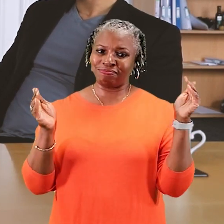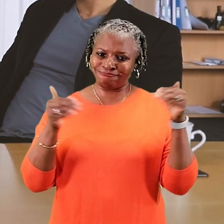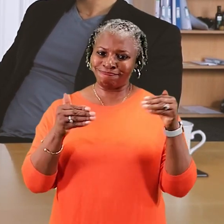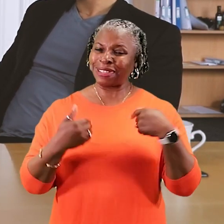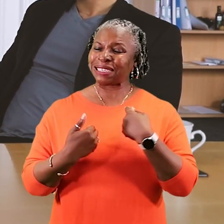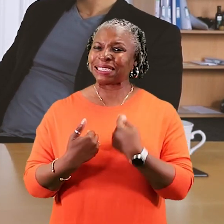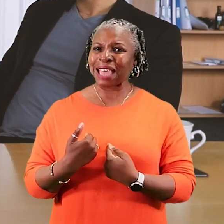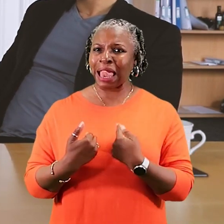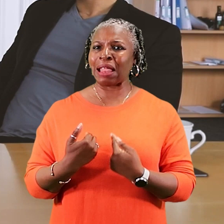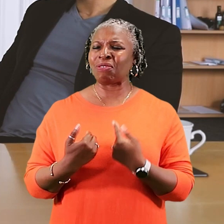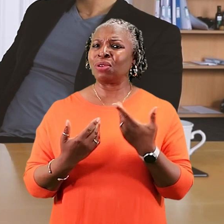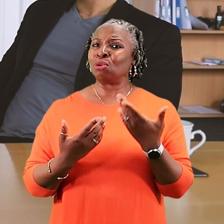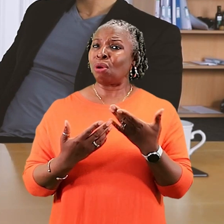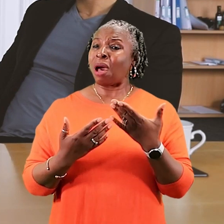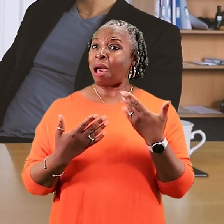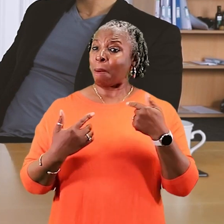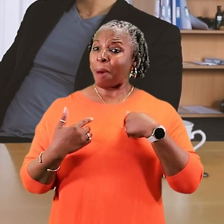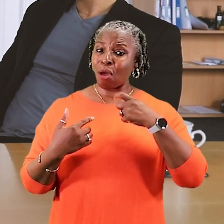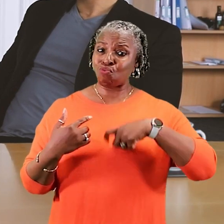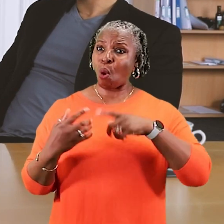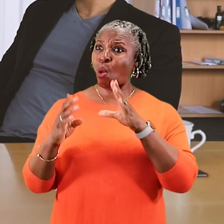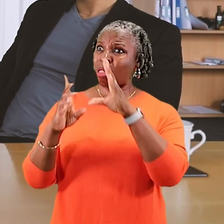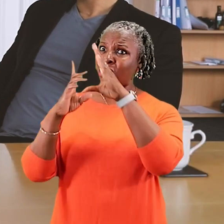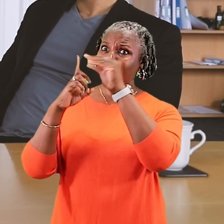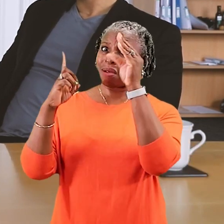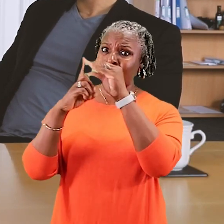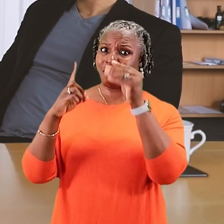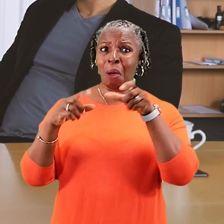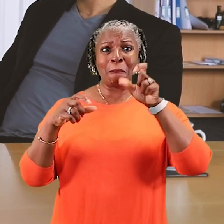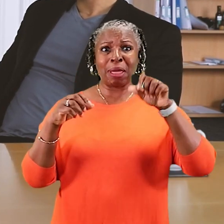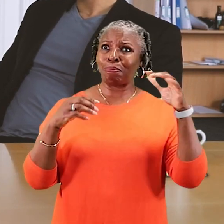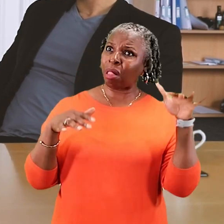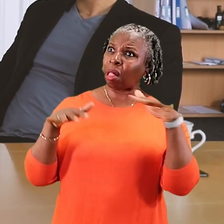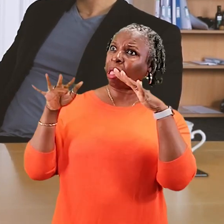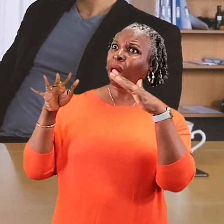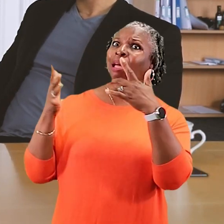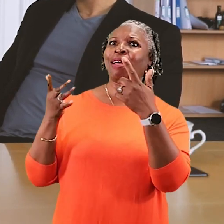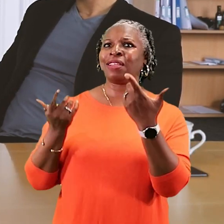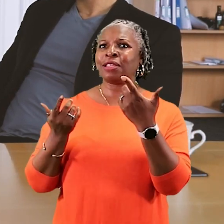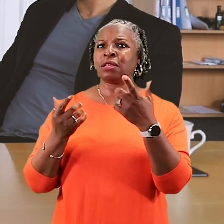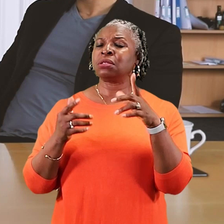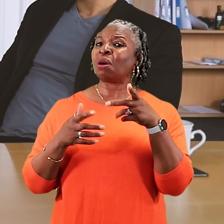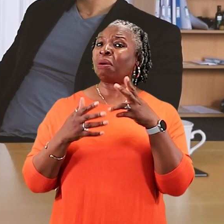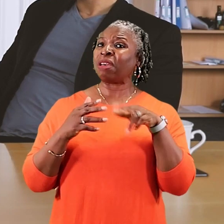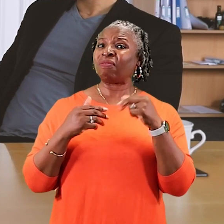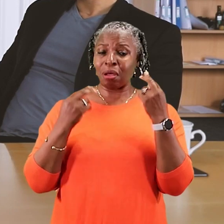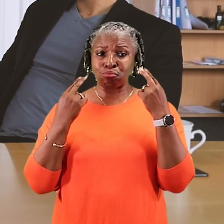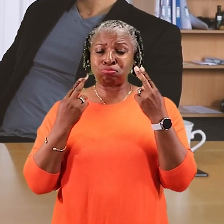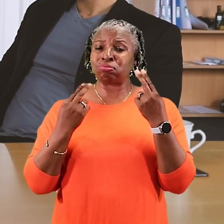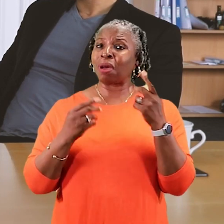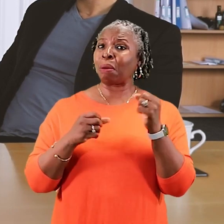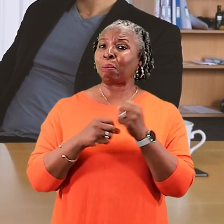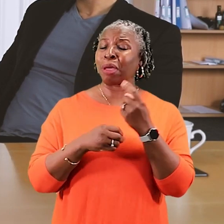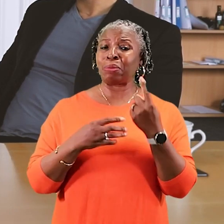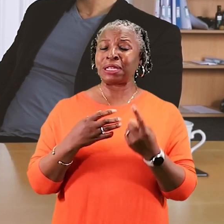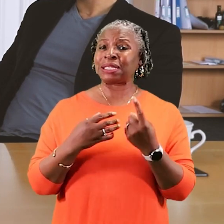You recognise that you are a role model, and if you stand up and you make yourself be counted, it impacts on other black